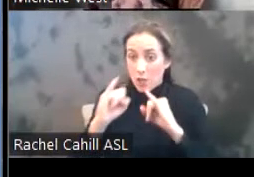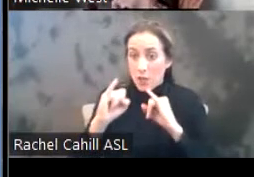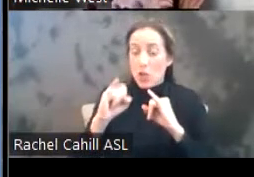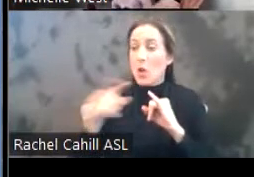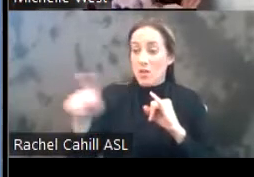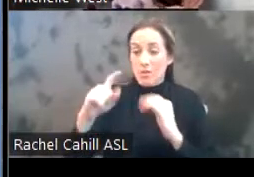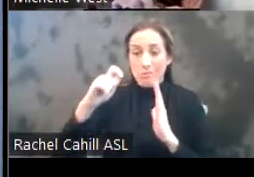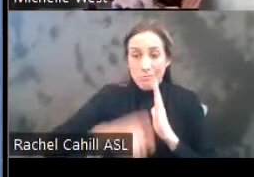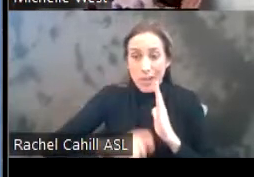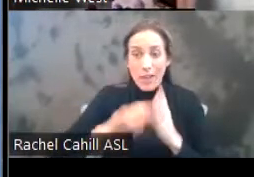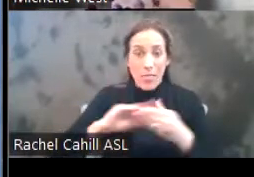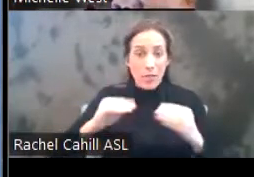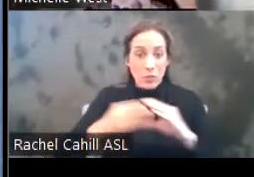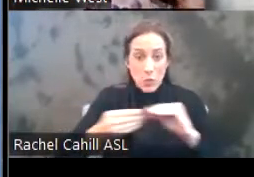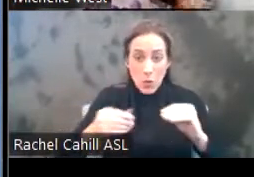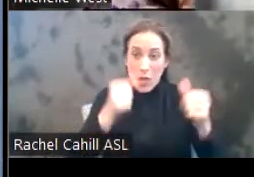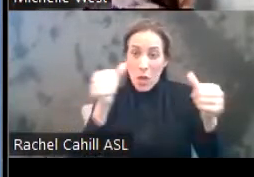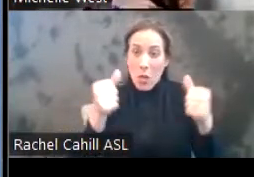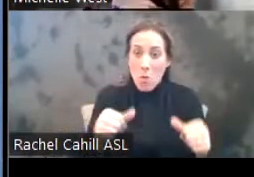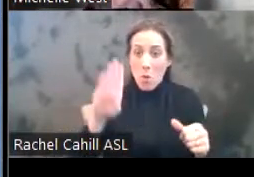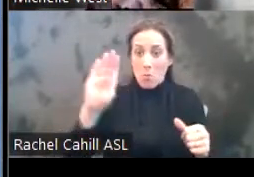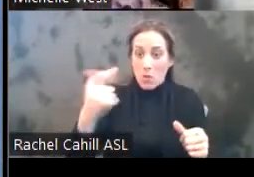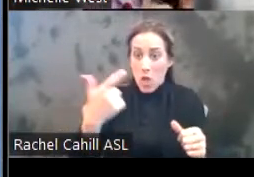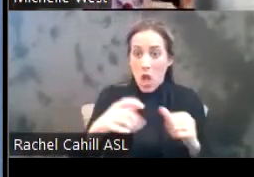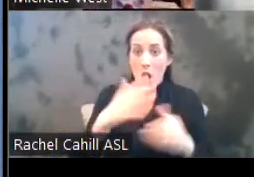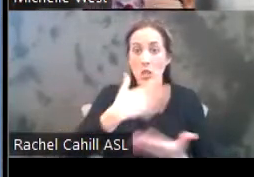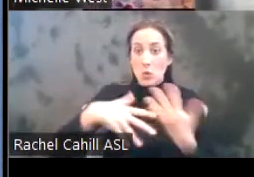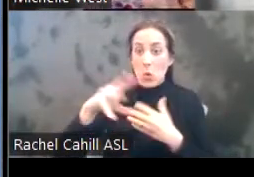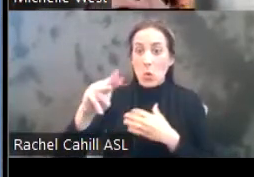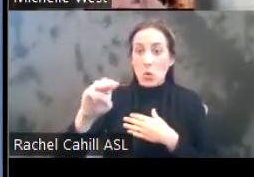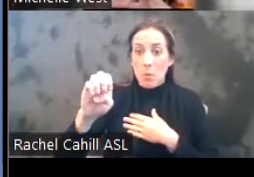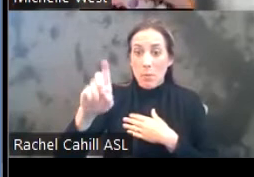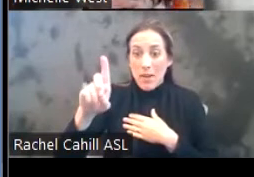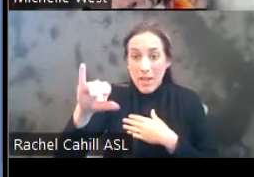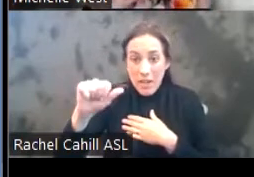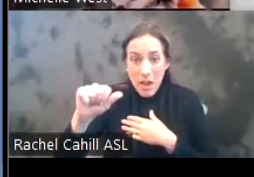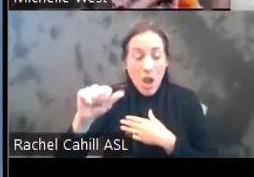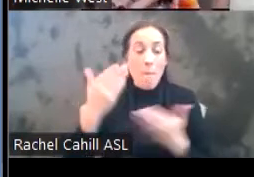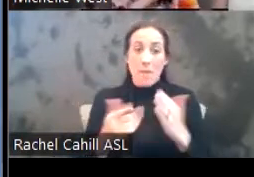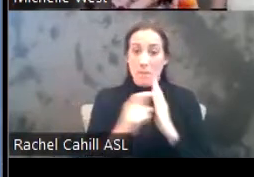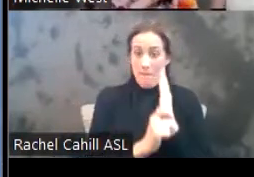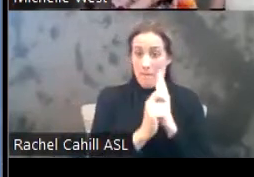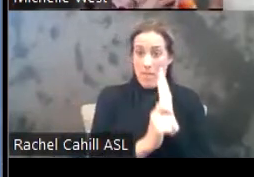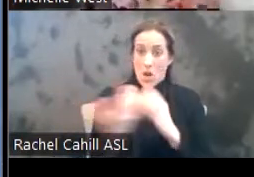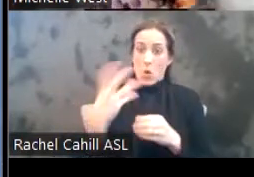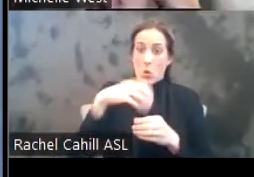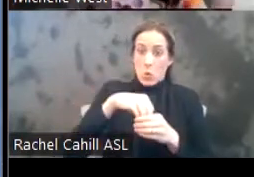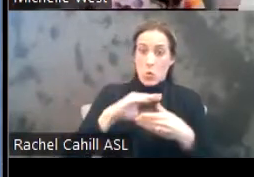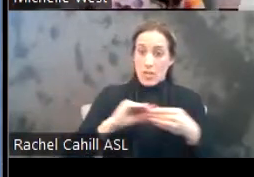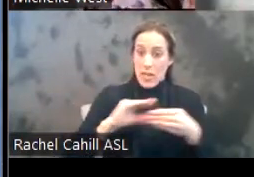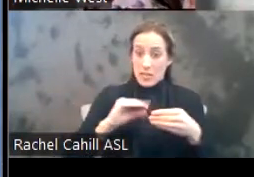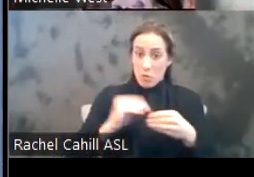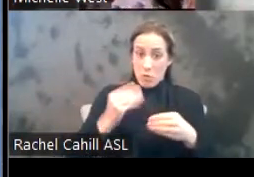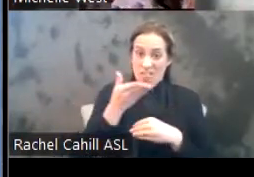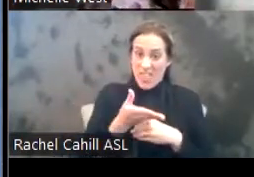your blog, and then you put it on social media. You may put in the flyer, you may put their testimony there. This is all